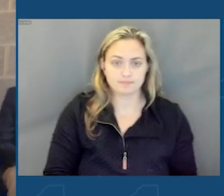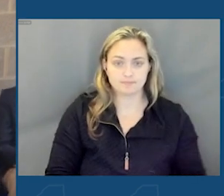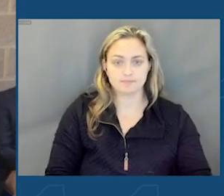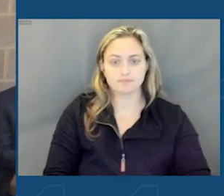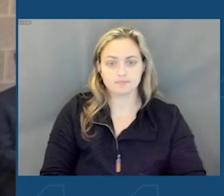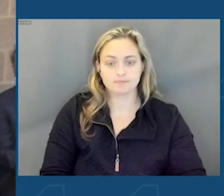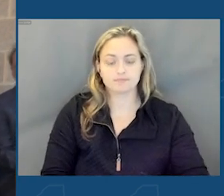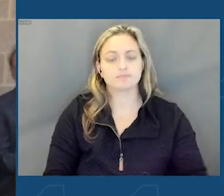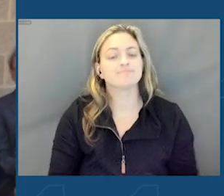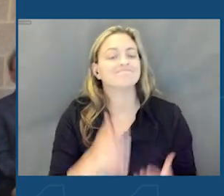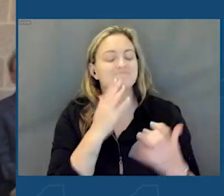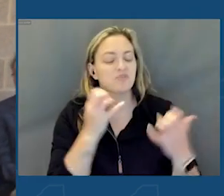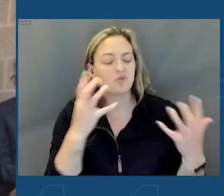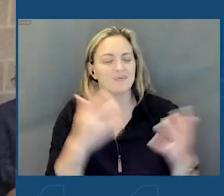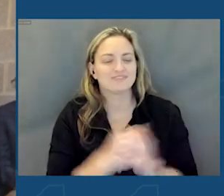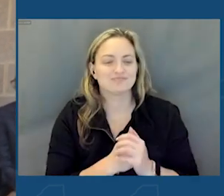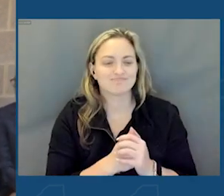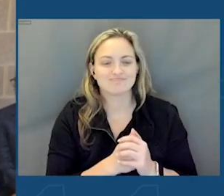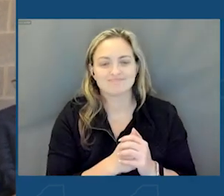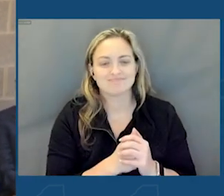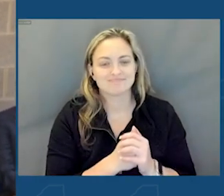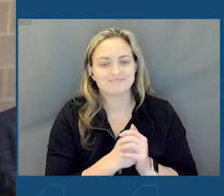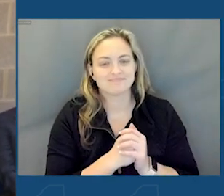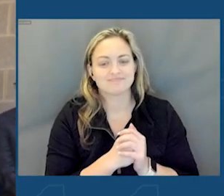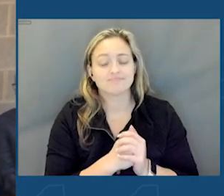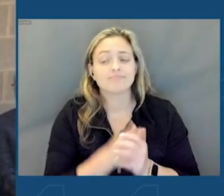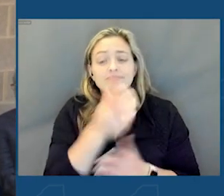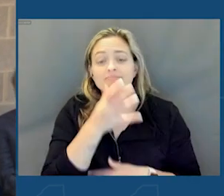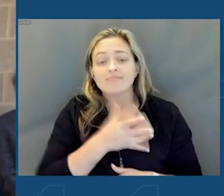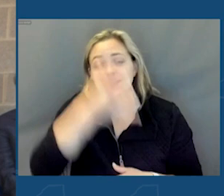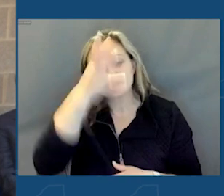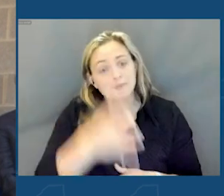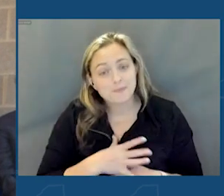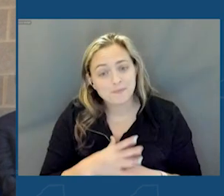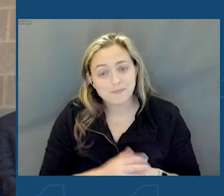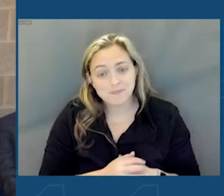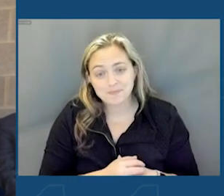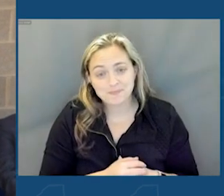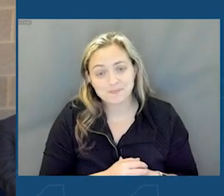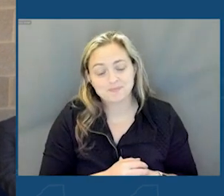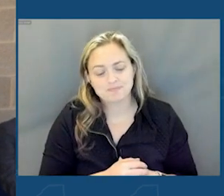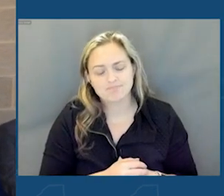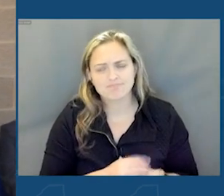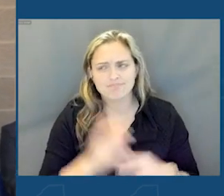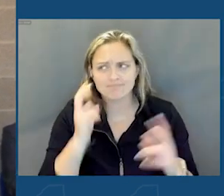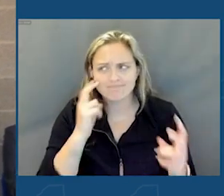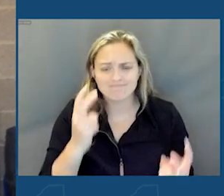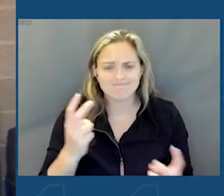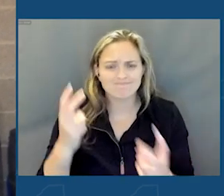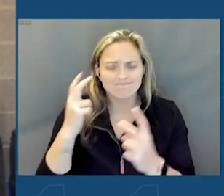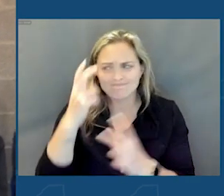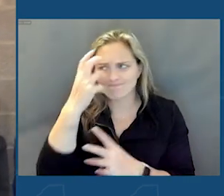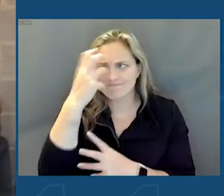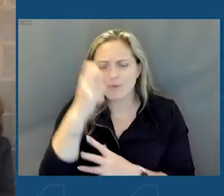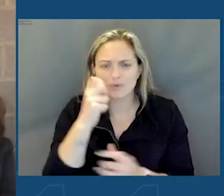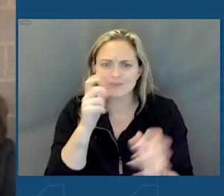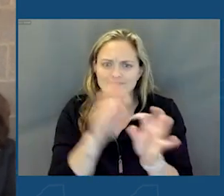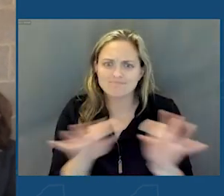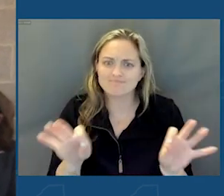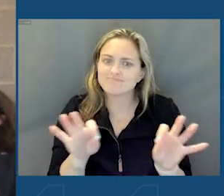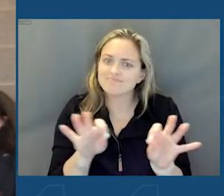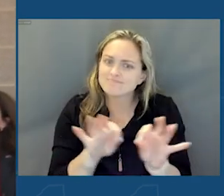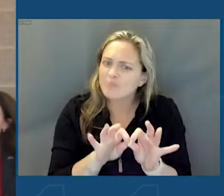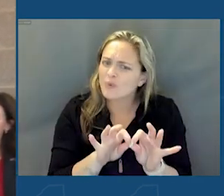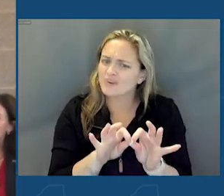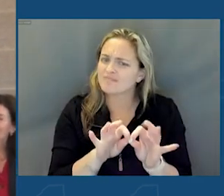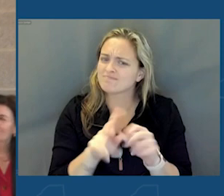Thank you very much, Joel. Ladies and gentlemen, memory is the most important form